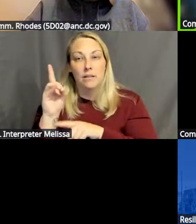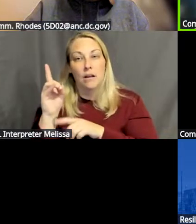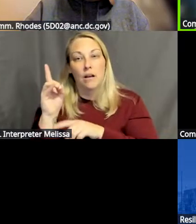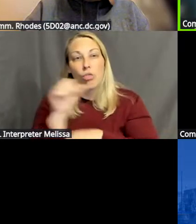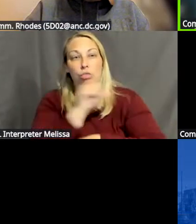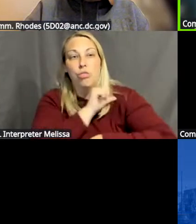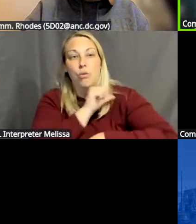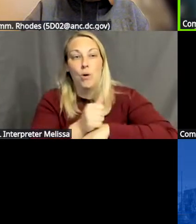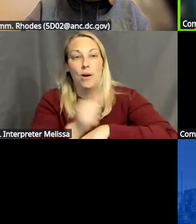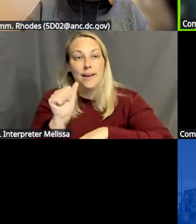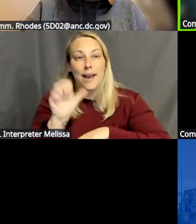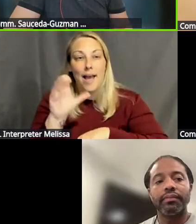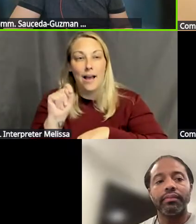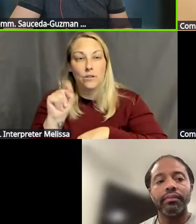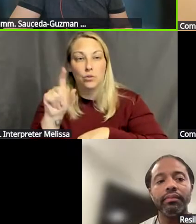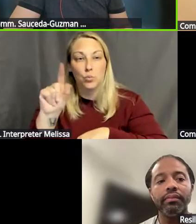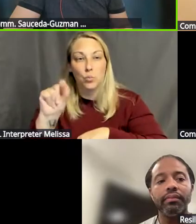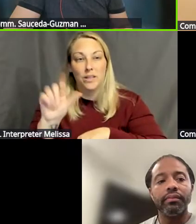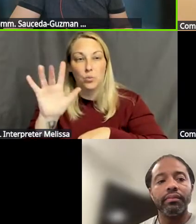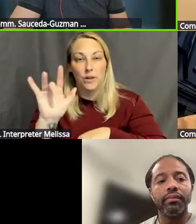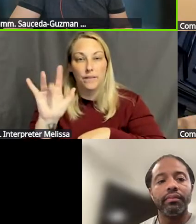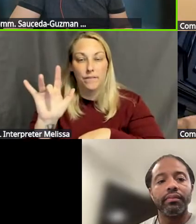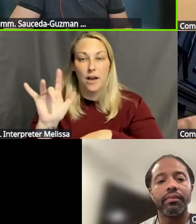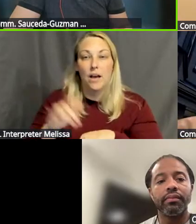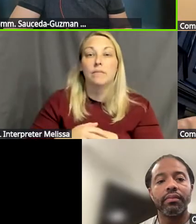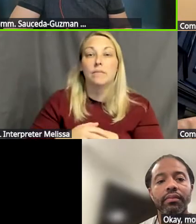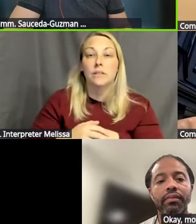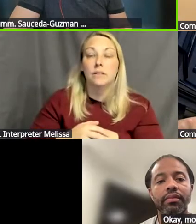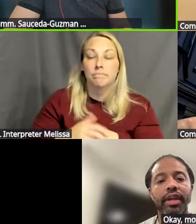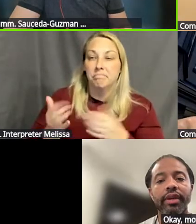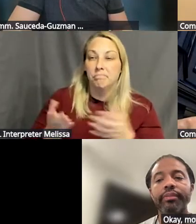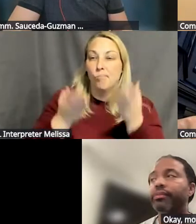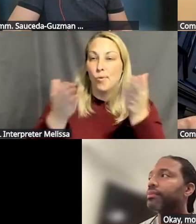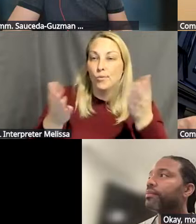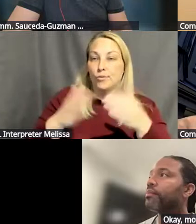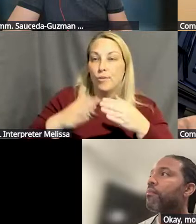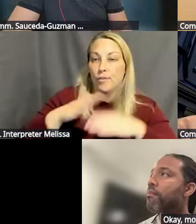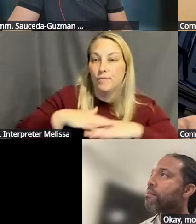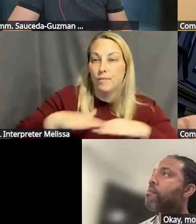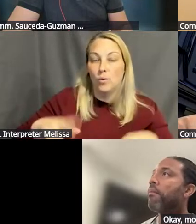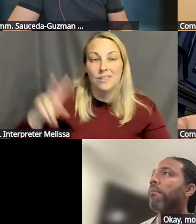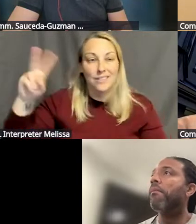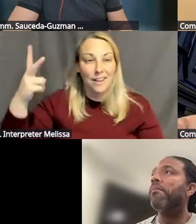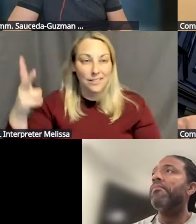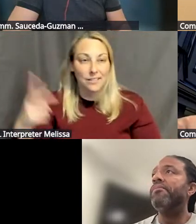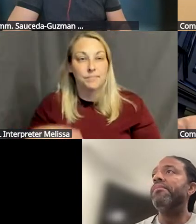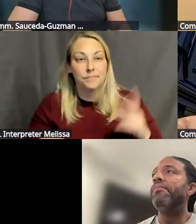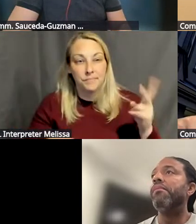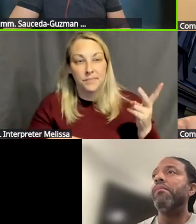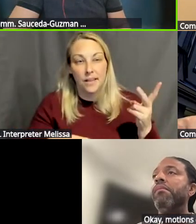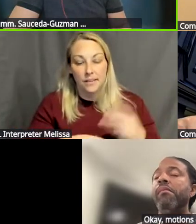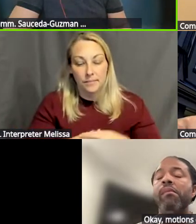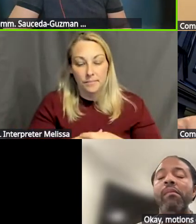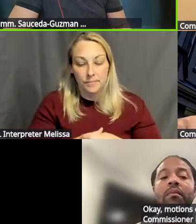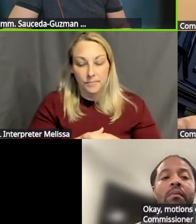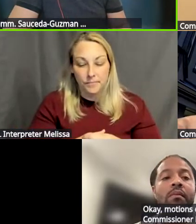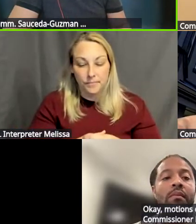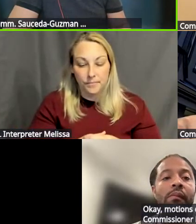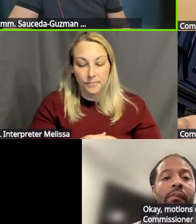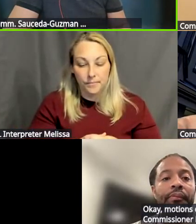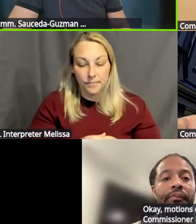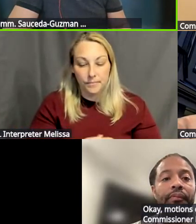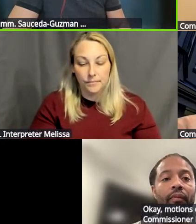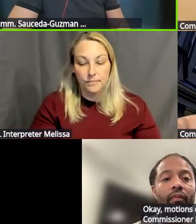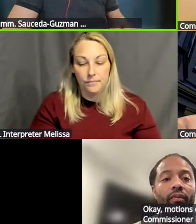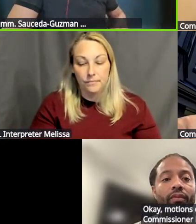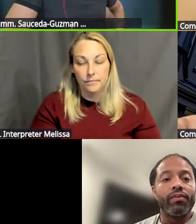Okay, motions on the floor. Commissioner Rhodes get a second? Second. Second. Second by Commissioner McCollum. We'll get the